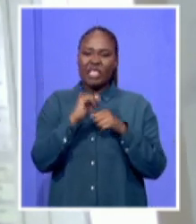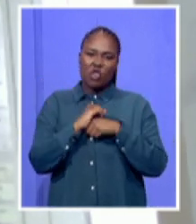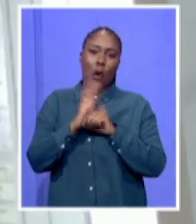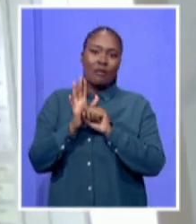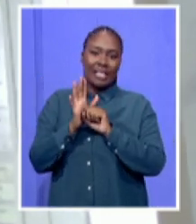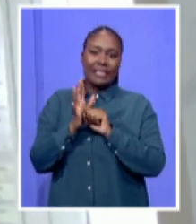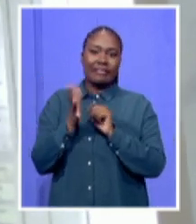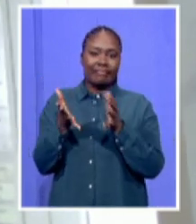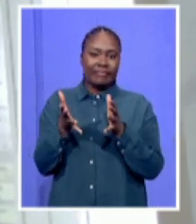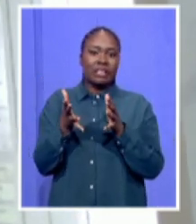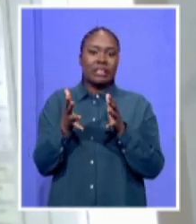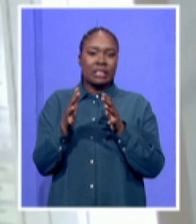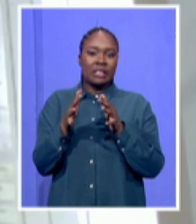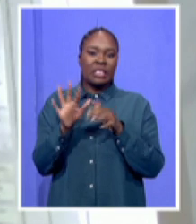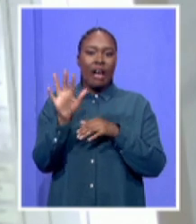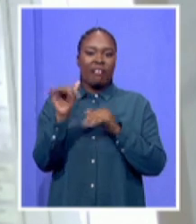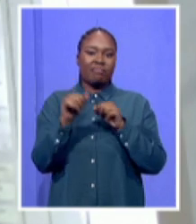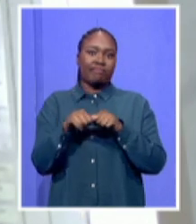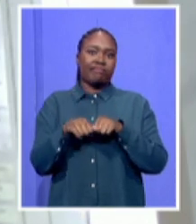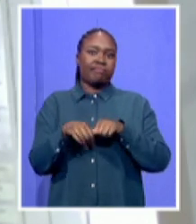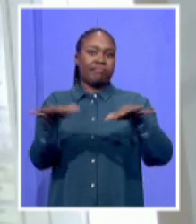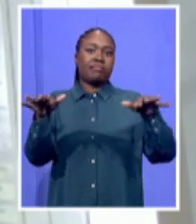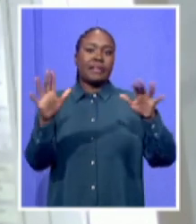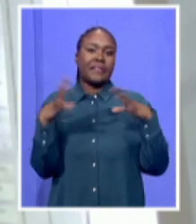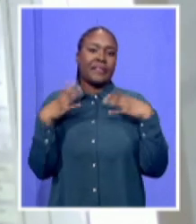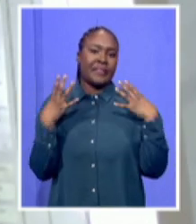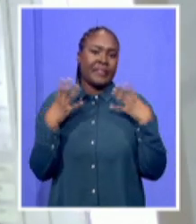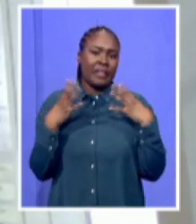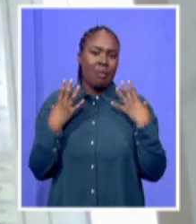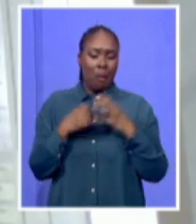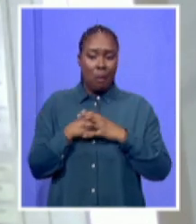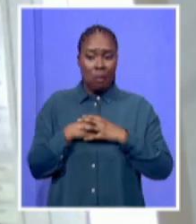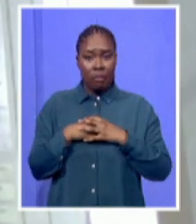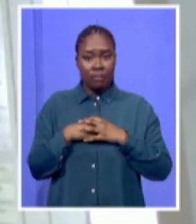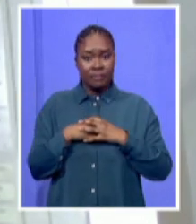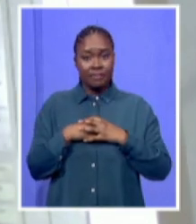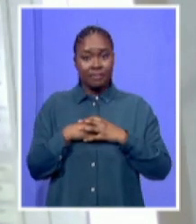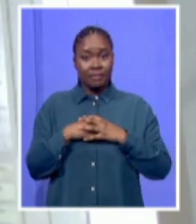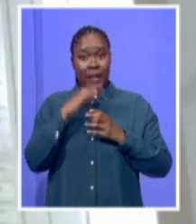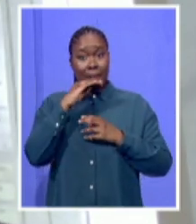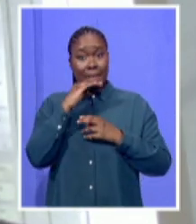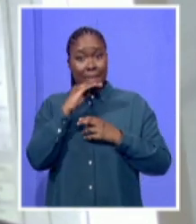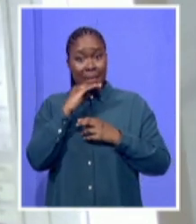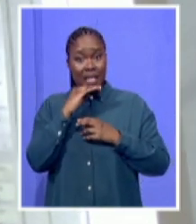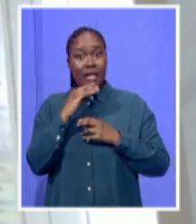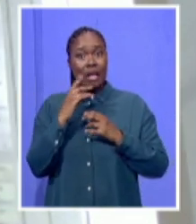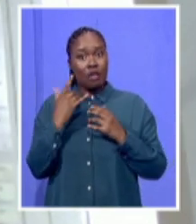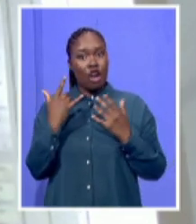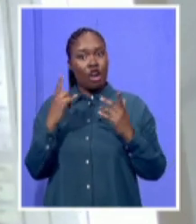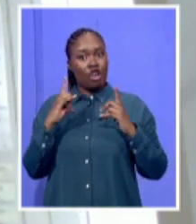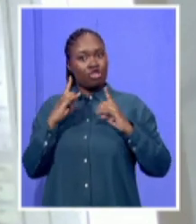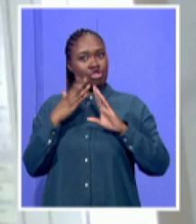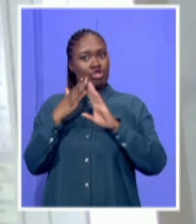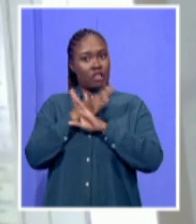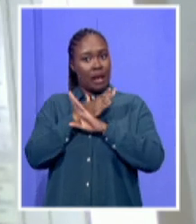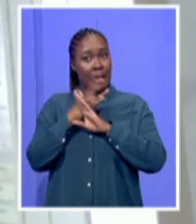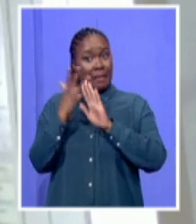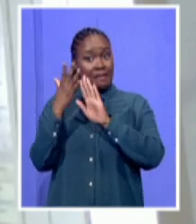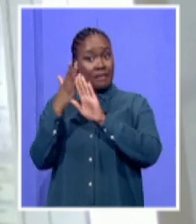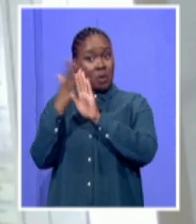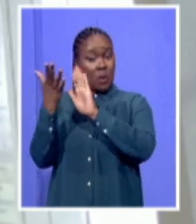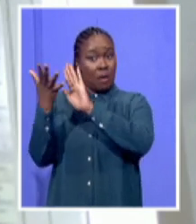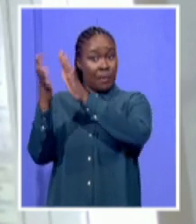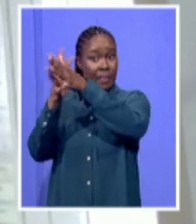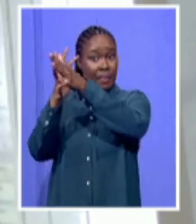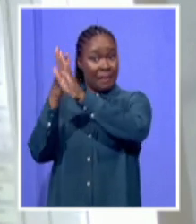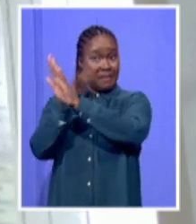all parts of the country right now. You don't need to wait until you get the storm. You need to prepare before the storm arrives, and the best